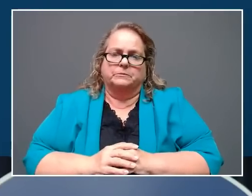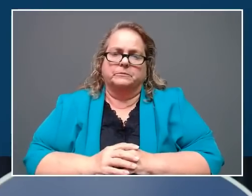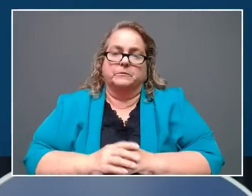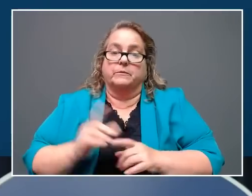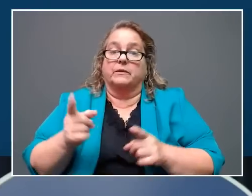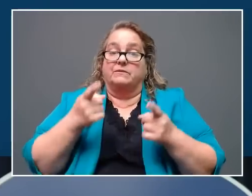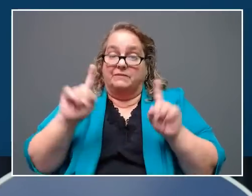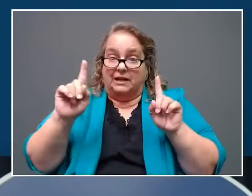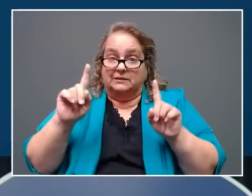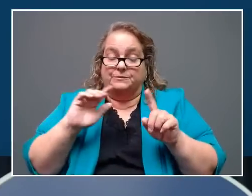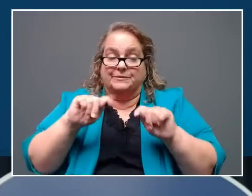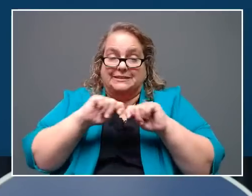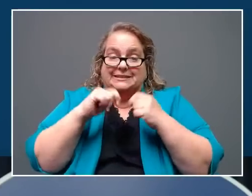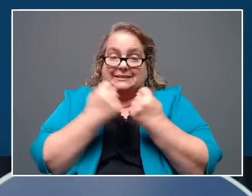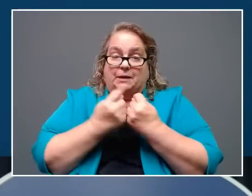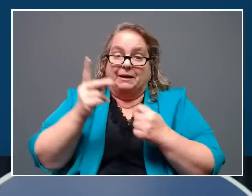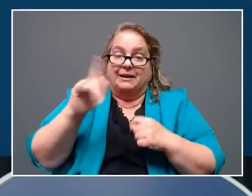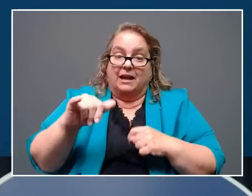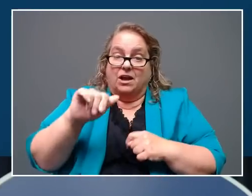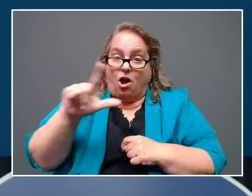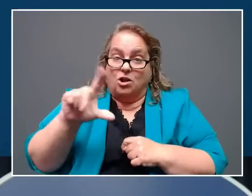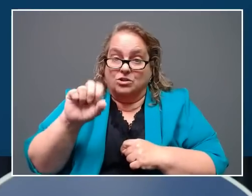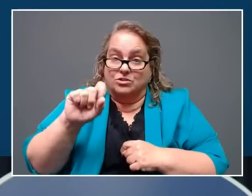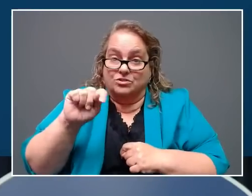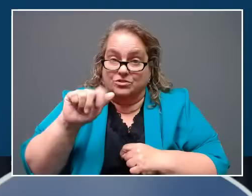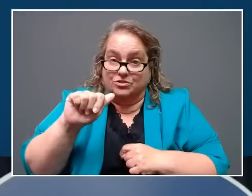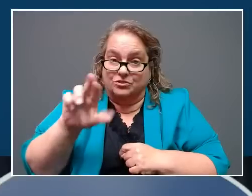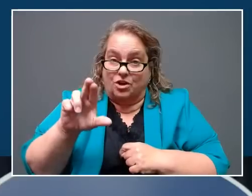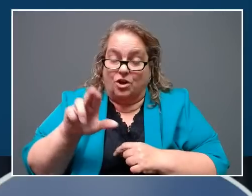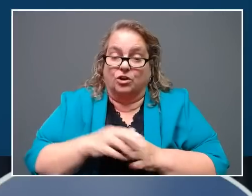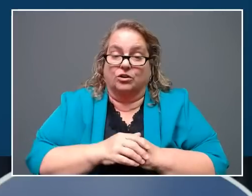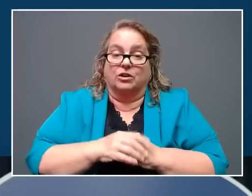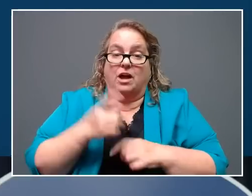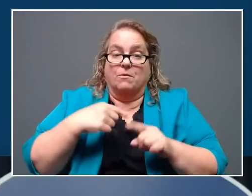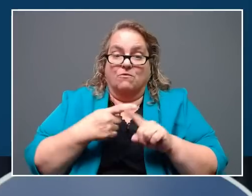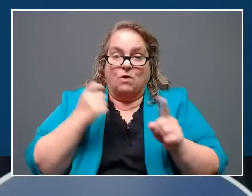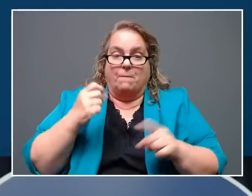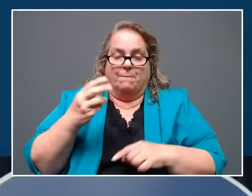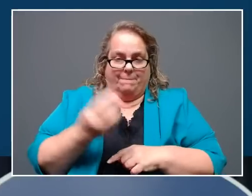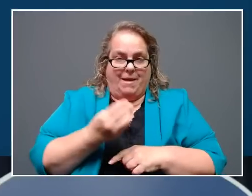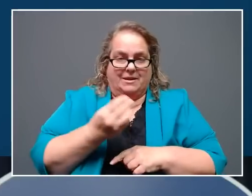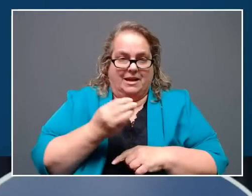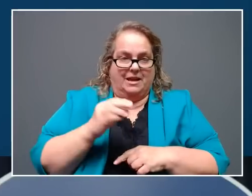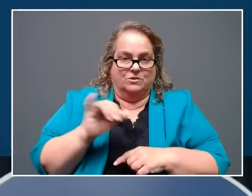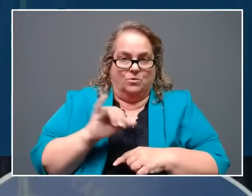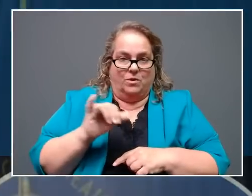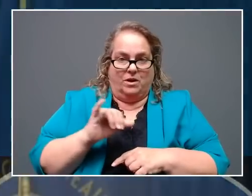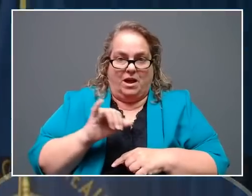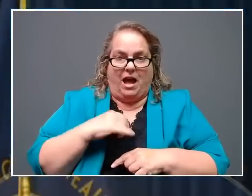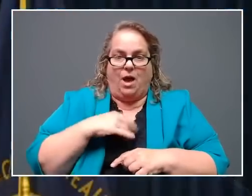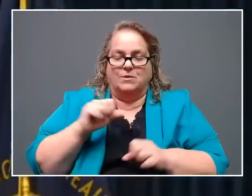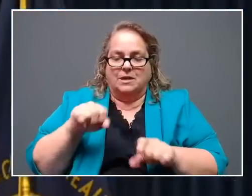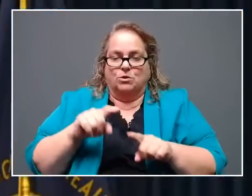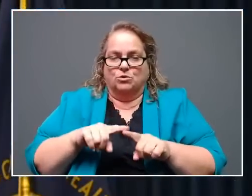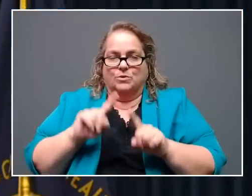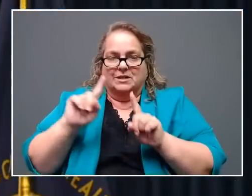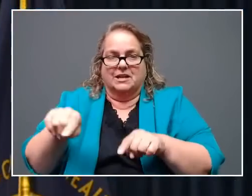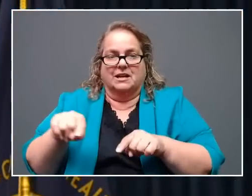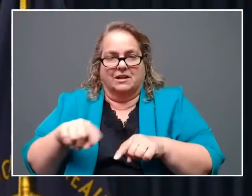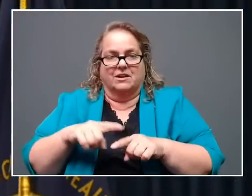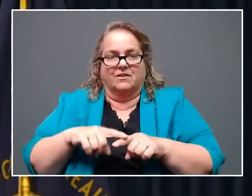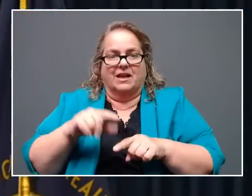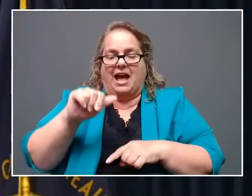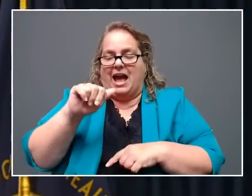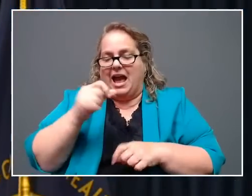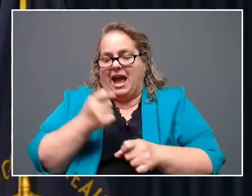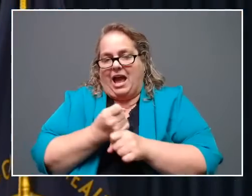team, Kentucky AllStar, comes from Monday as well, where I was able to attend the annual Shape America conference, where